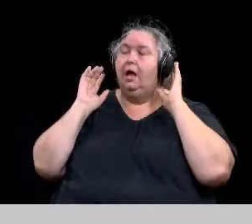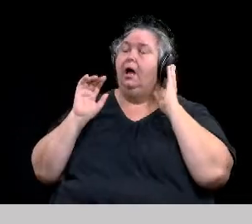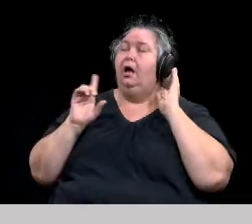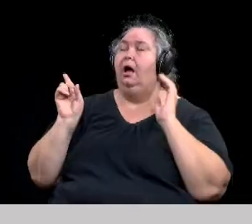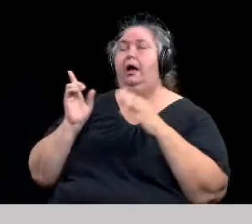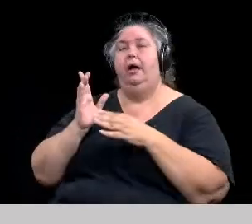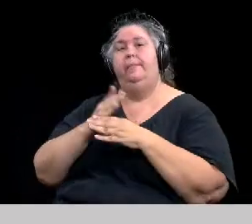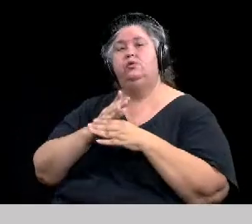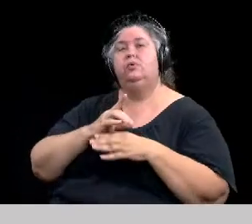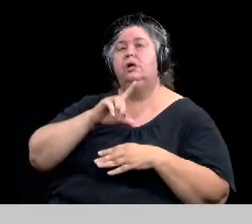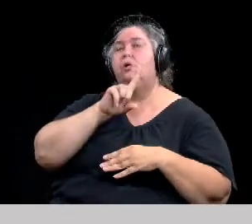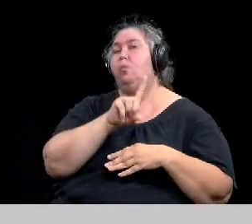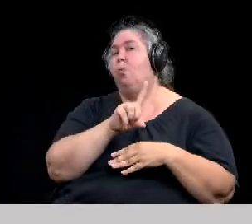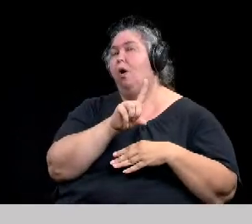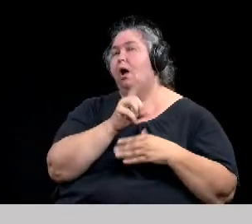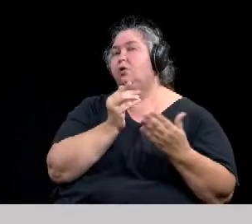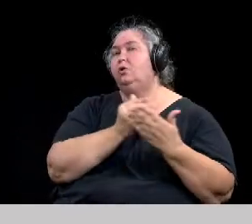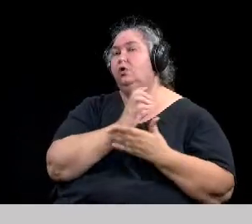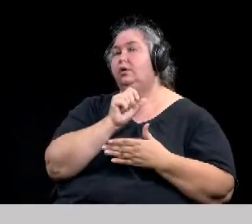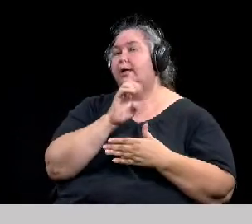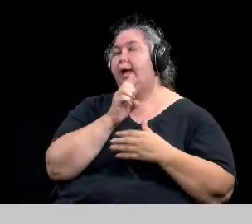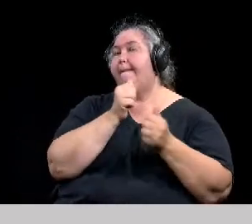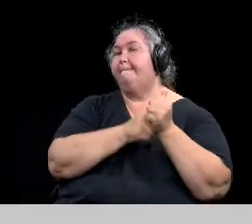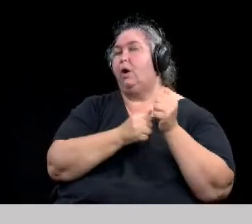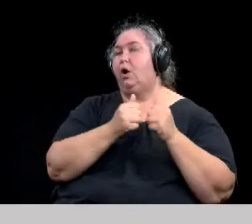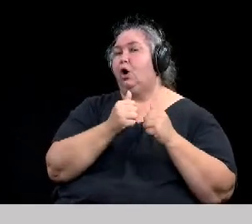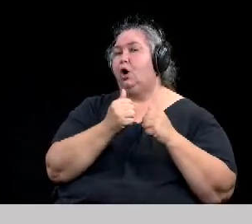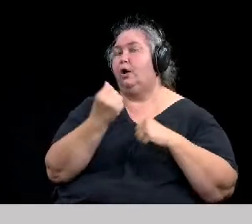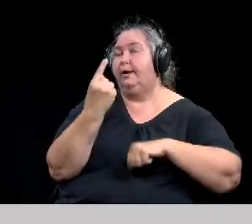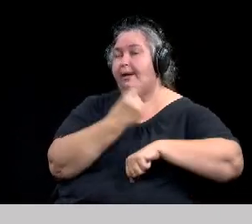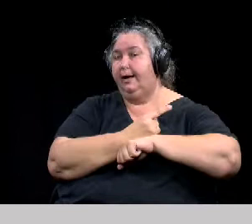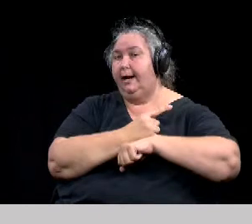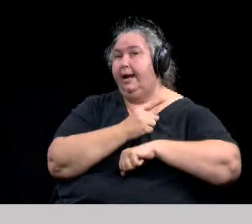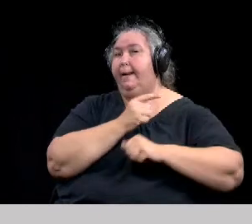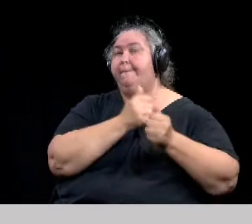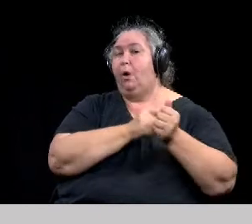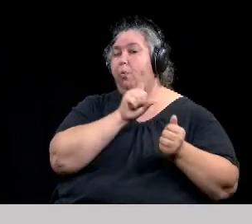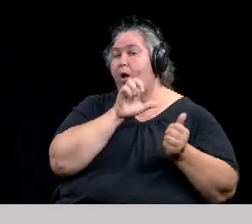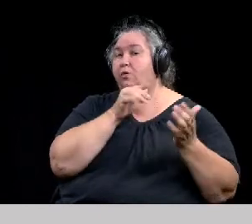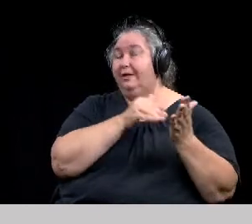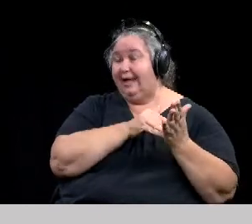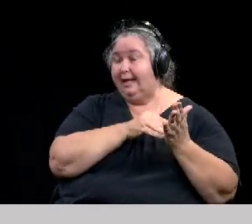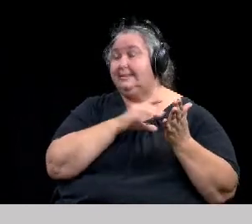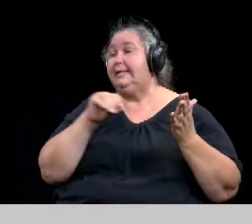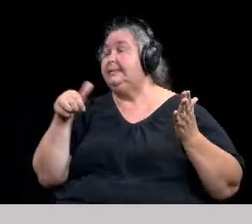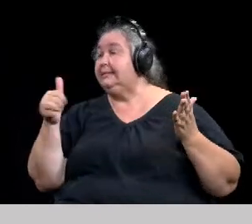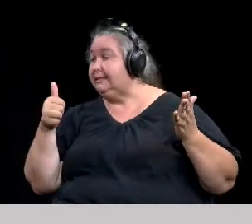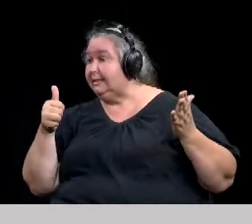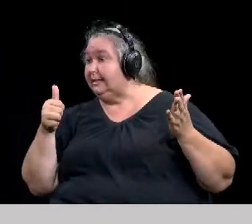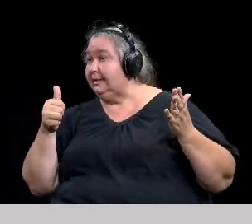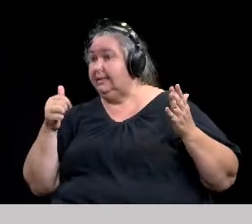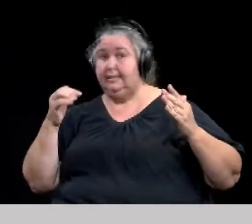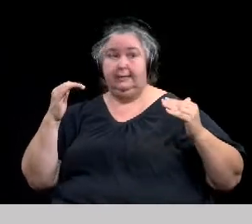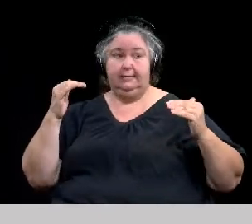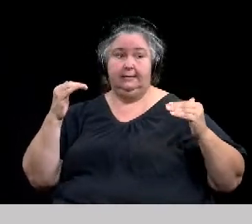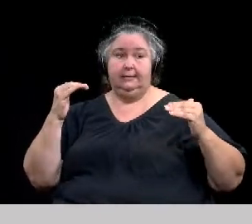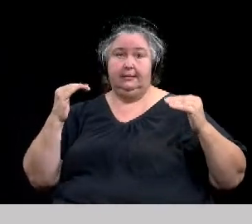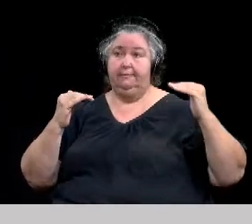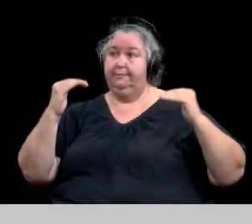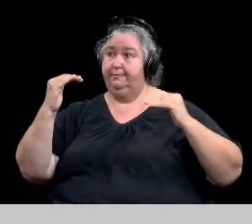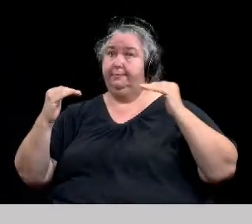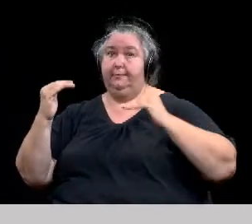between 1 new case per day per 100,000 and 10 new cases per day per 100,000 on rolling average